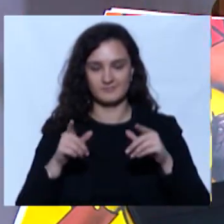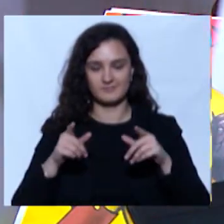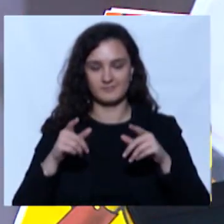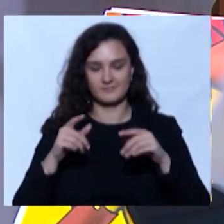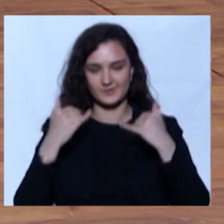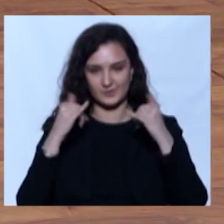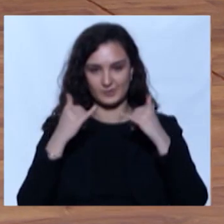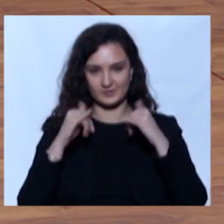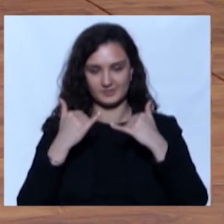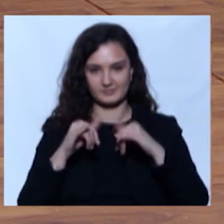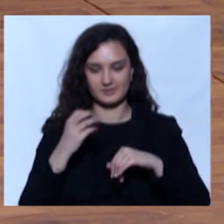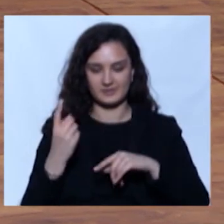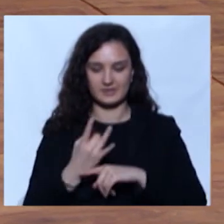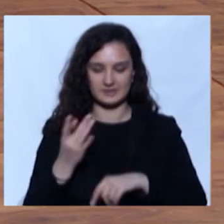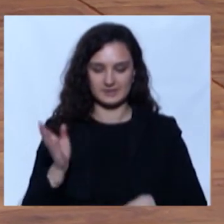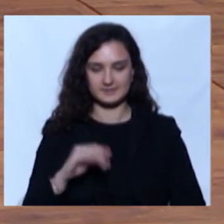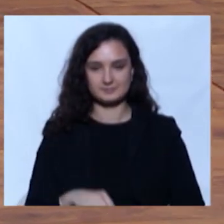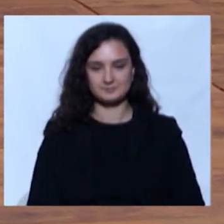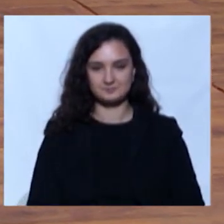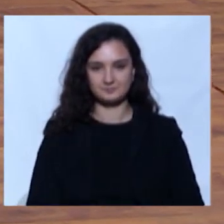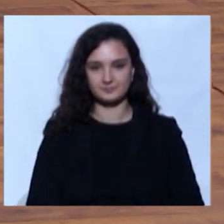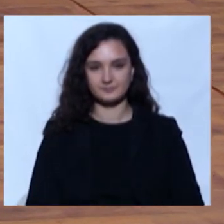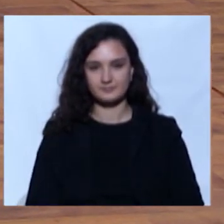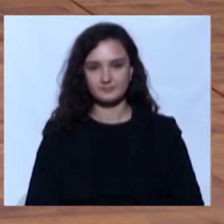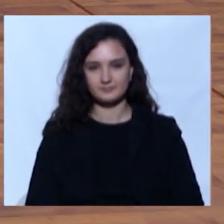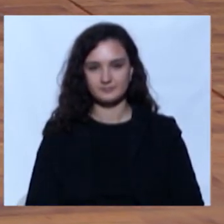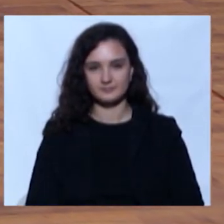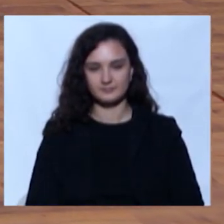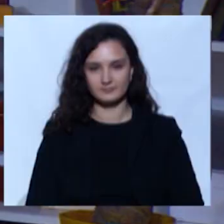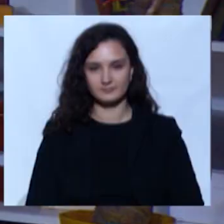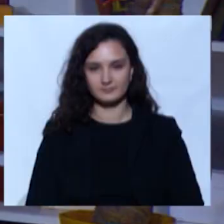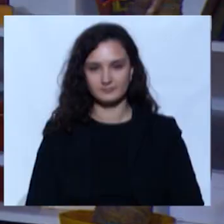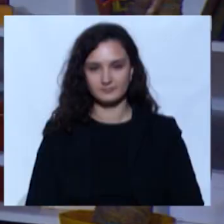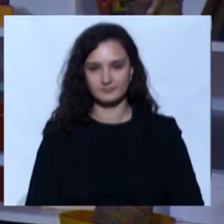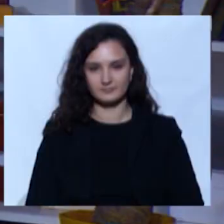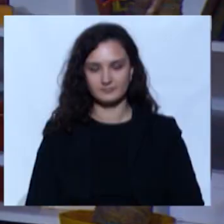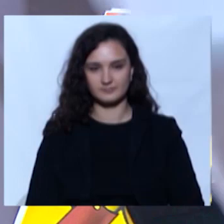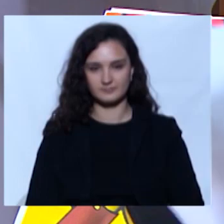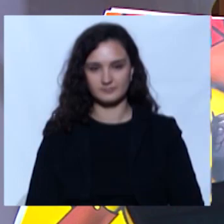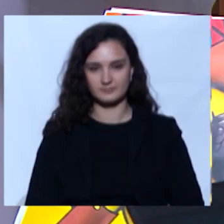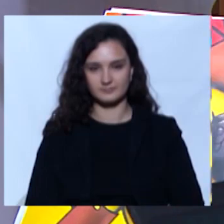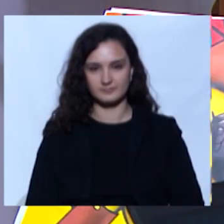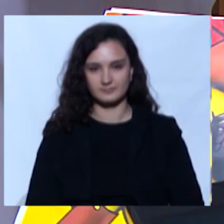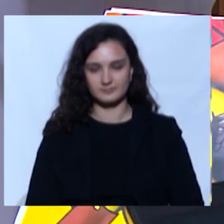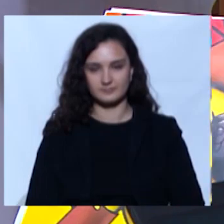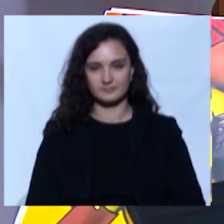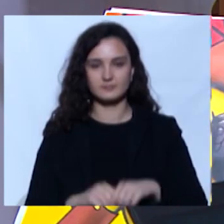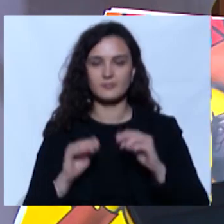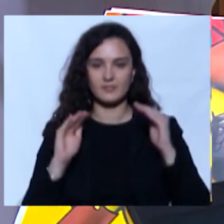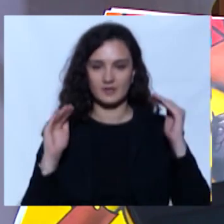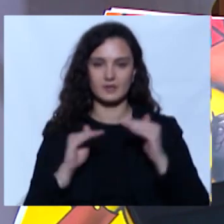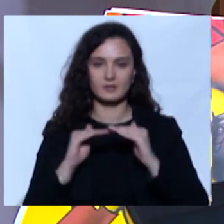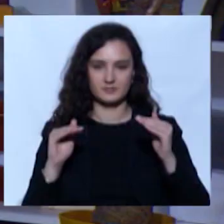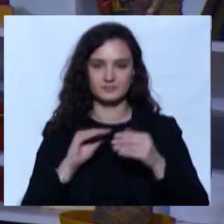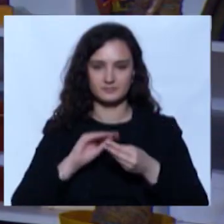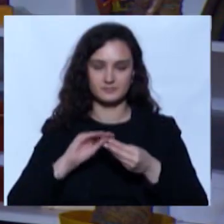Cow. One more time. I said a boom chicka boom. I said a boom chicka boom.